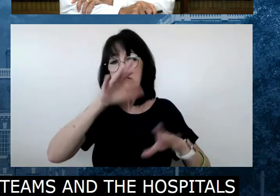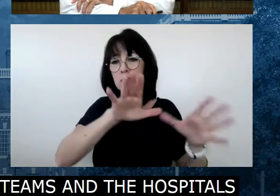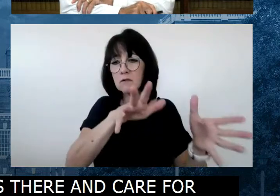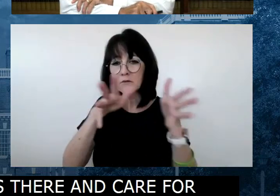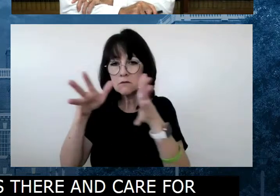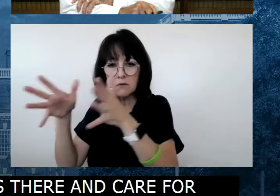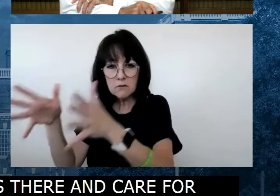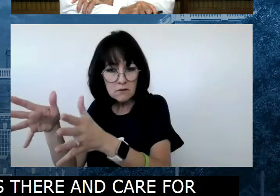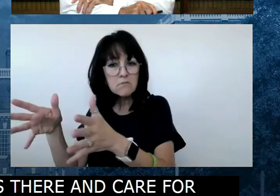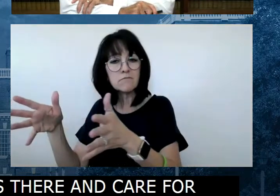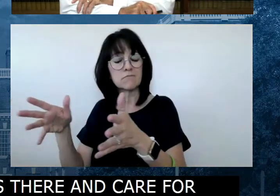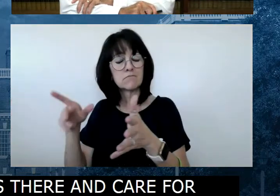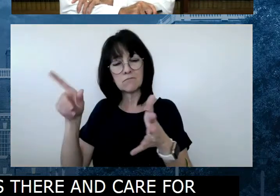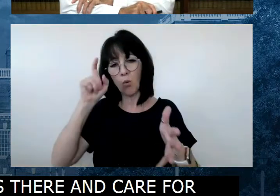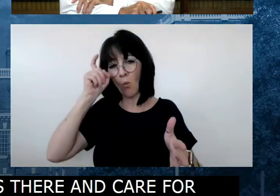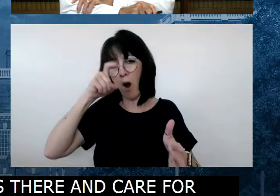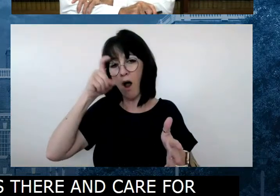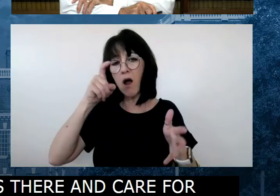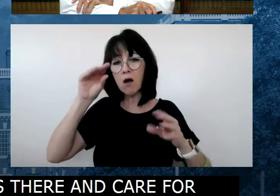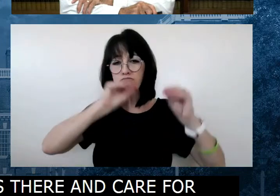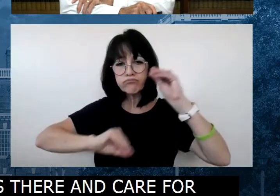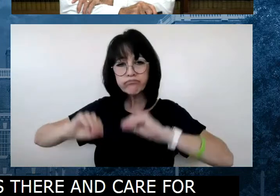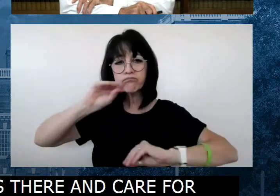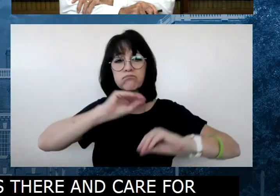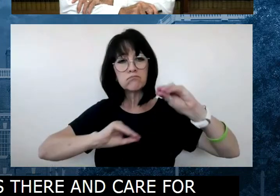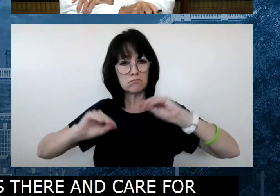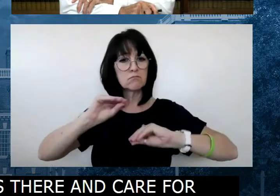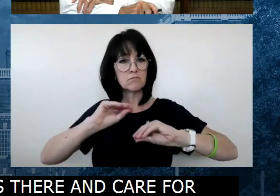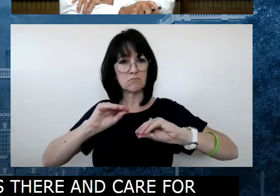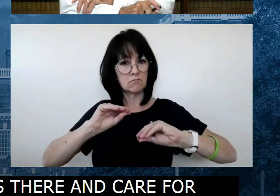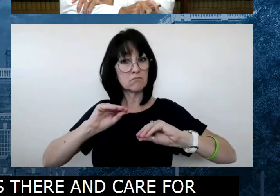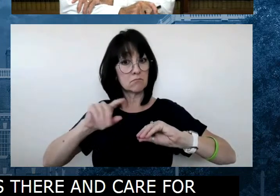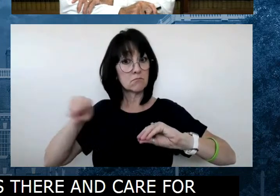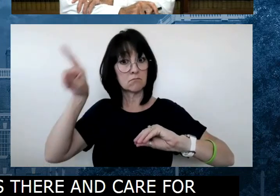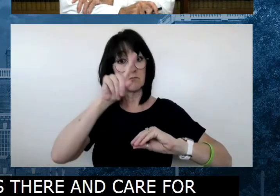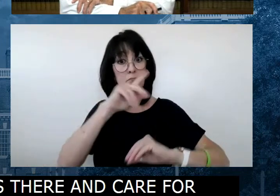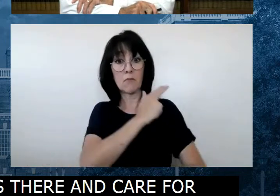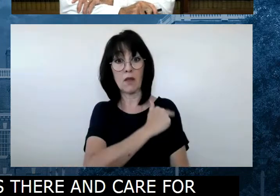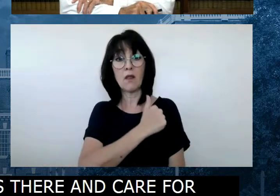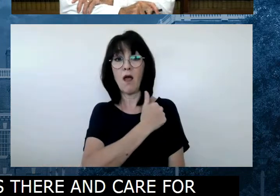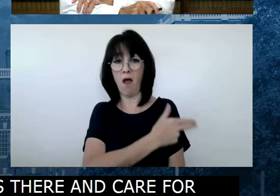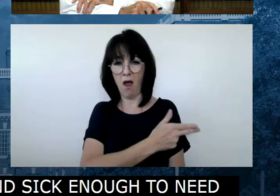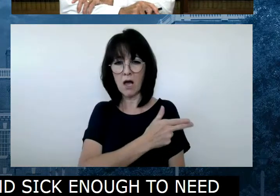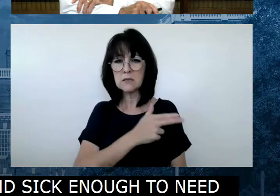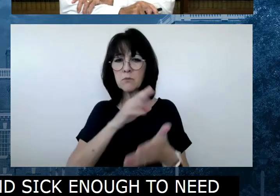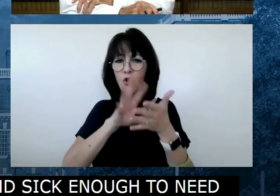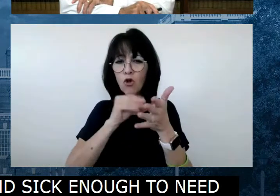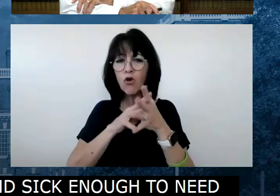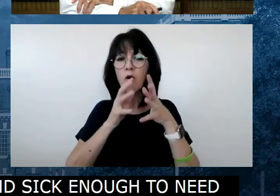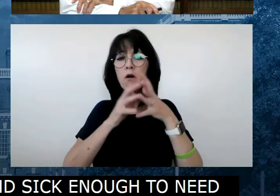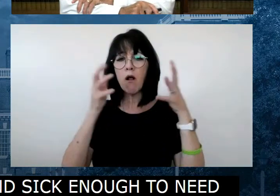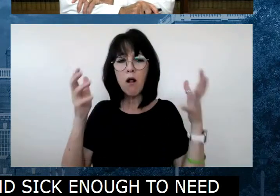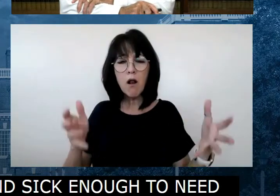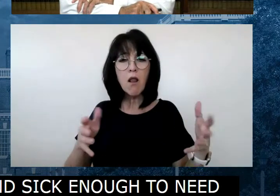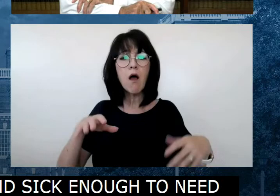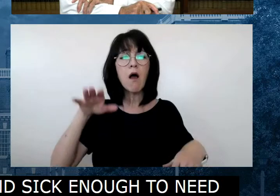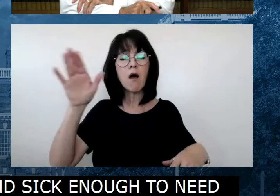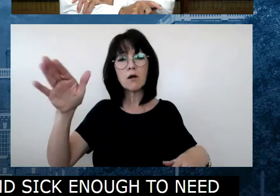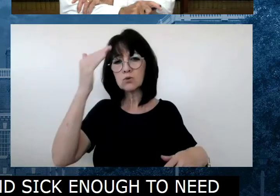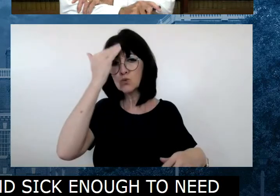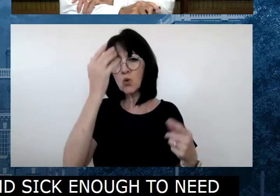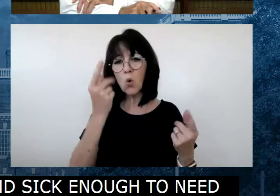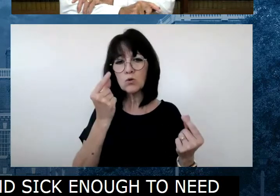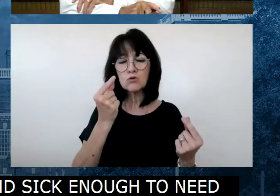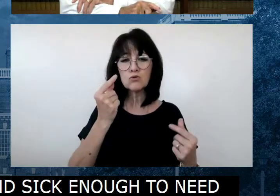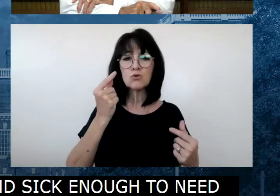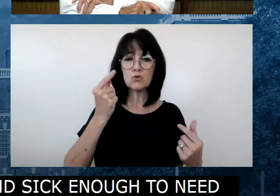to need hospital care. The hospitals did learn a lot about treating COVID-19, and we're much better at it in